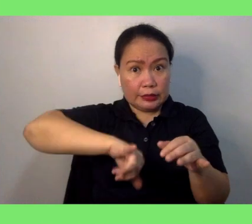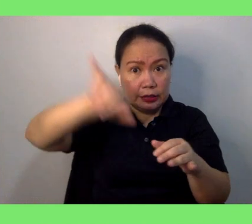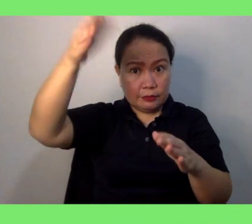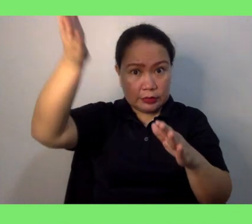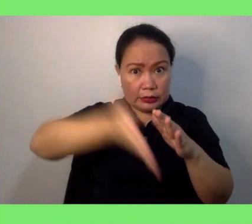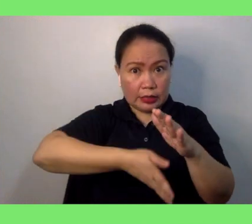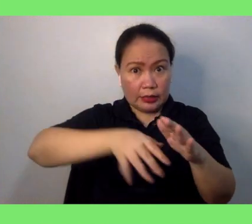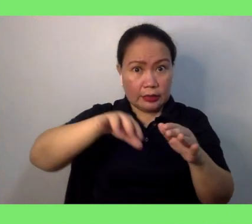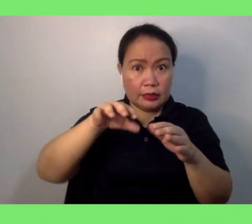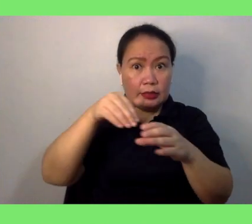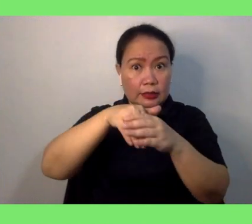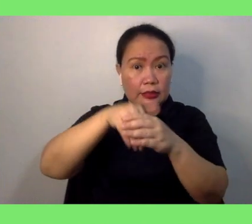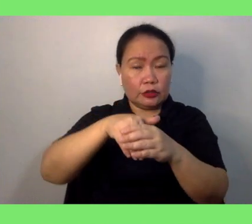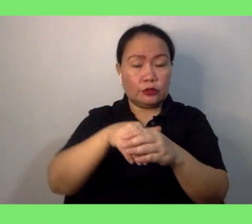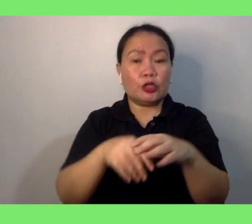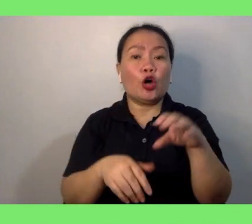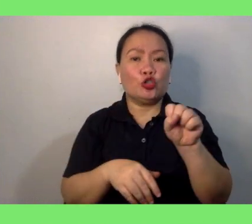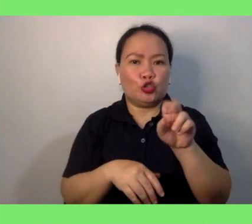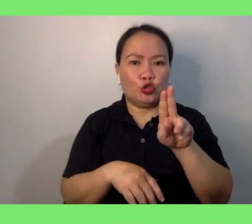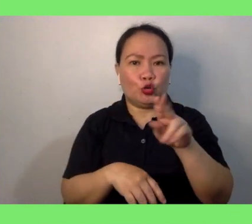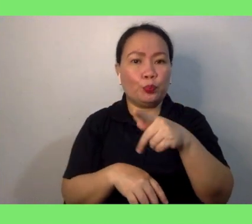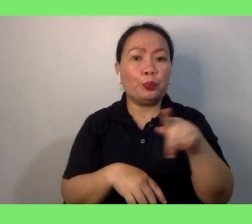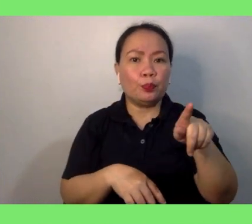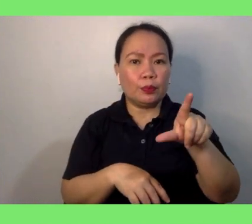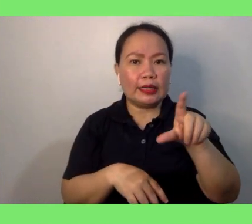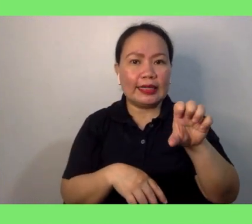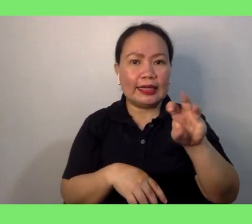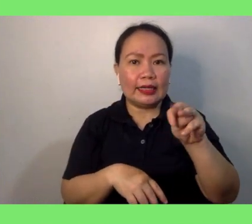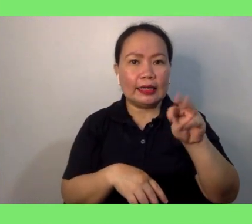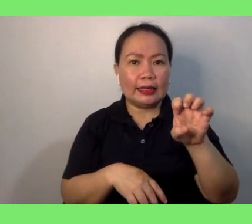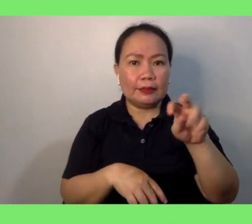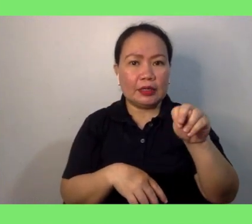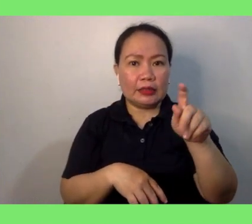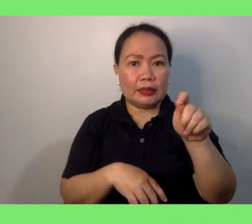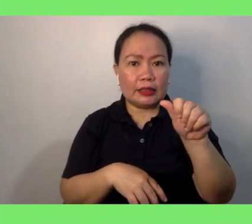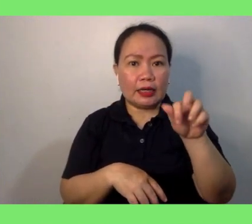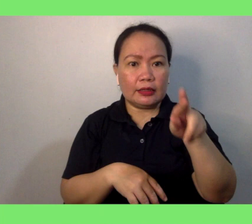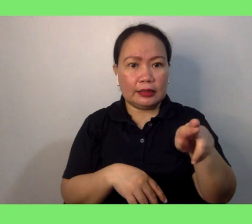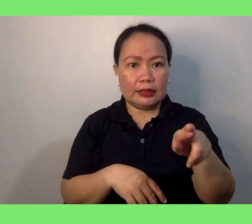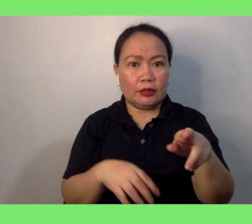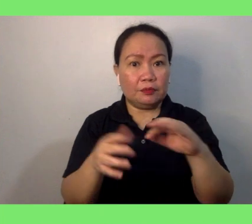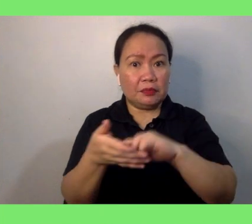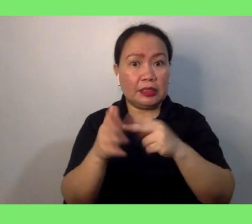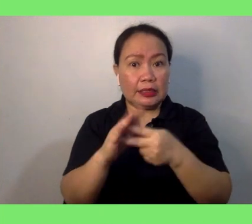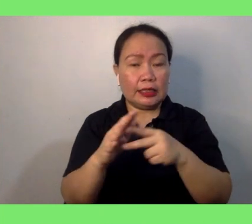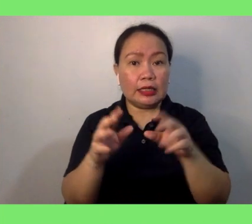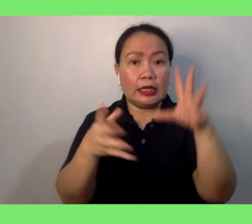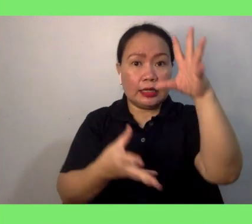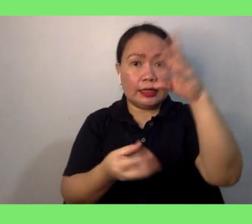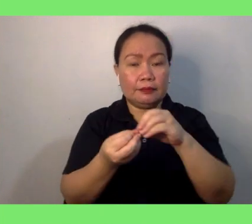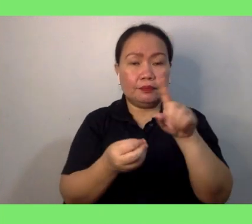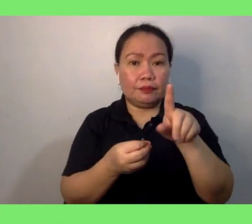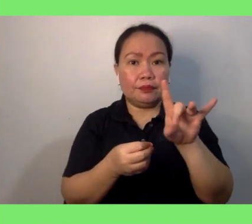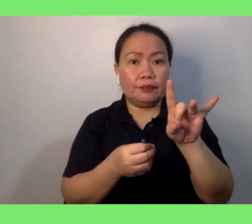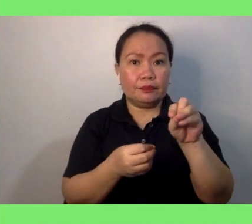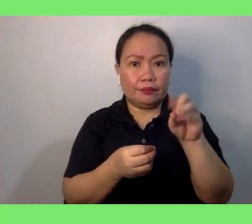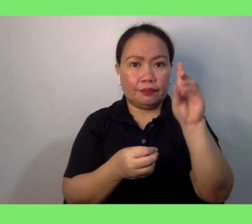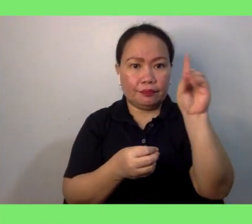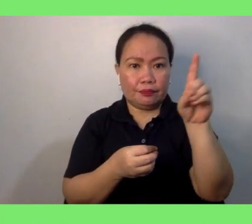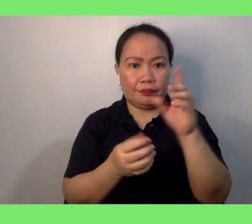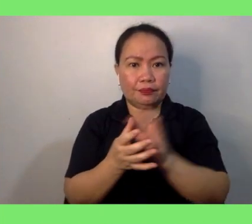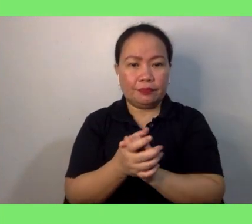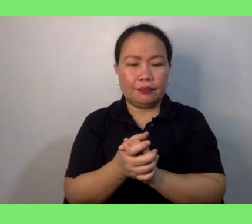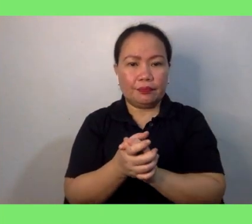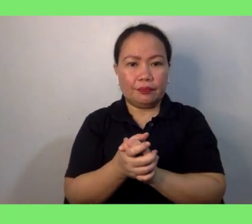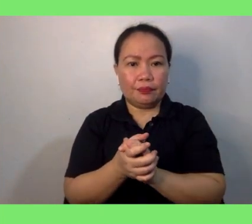angle sila, dapat supplementary. So, 180 dapat yan. So, kaya 62 plus 52 plus the measure of